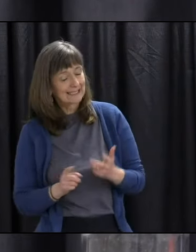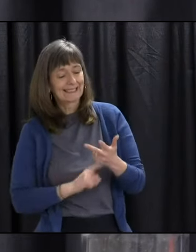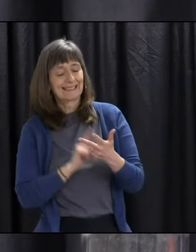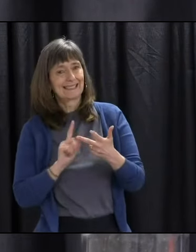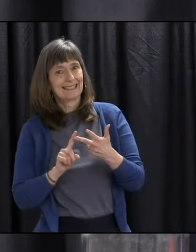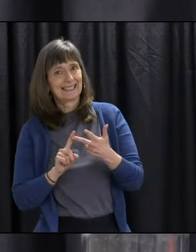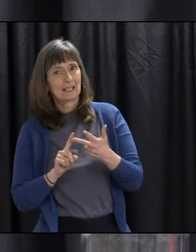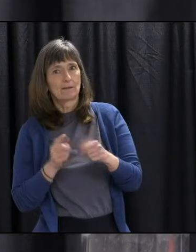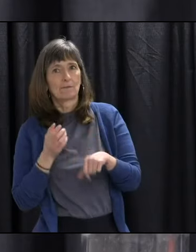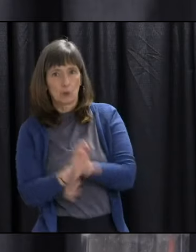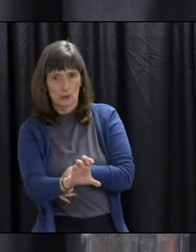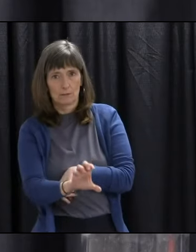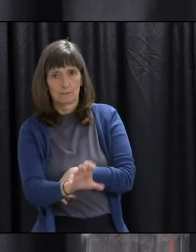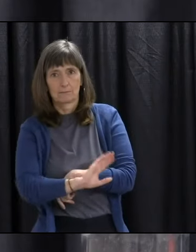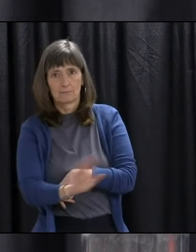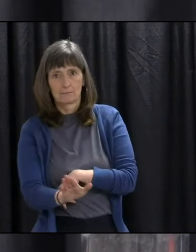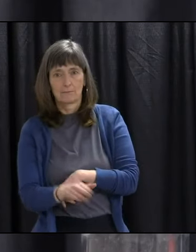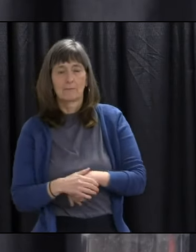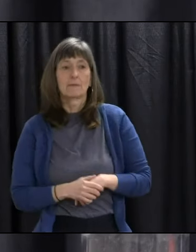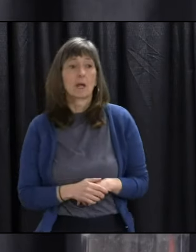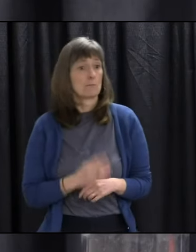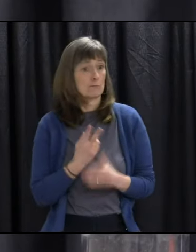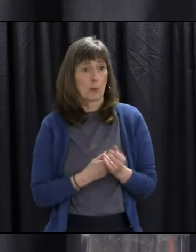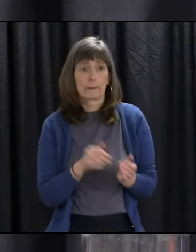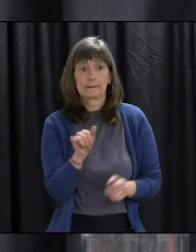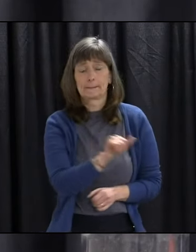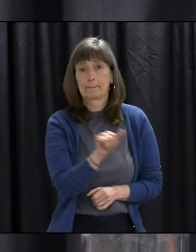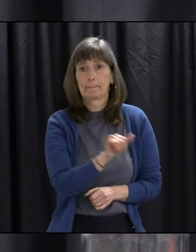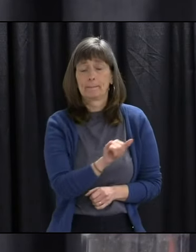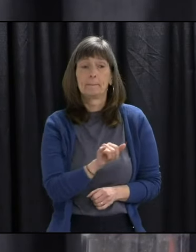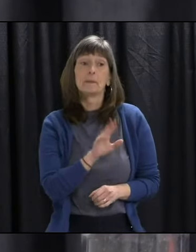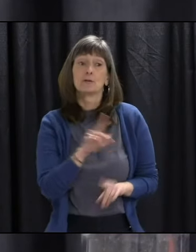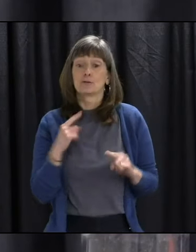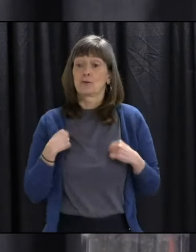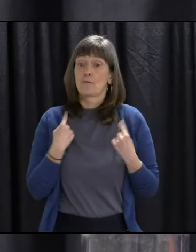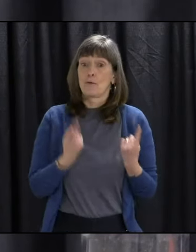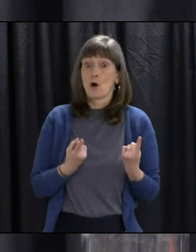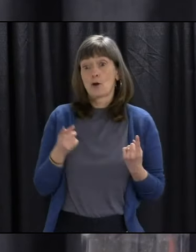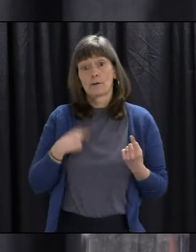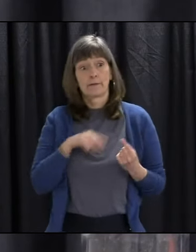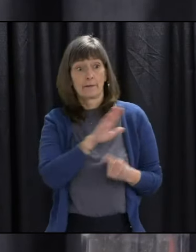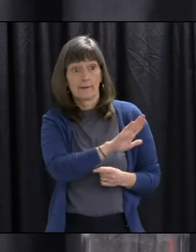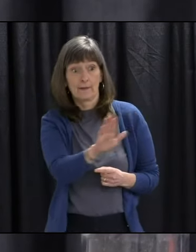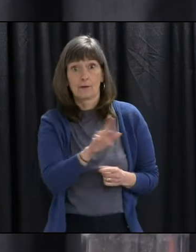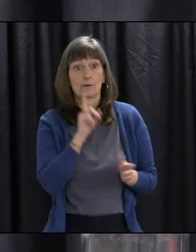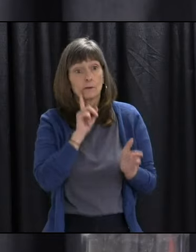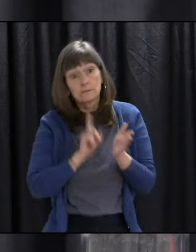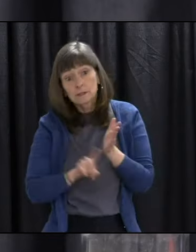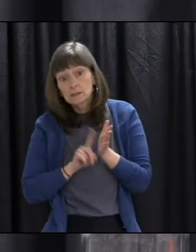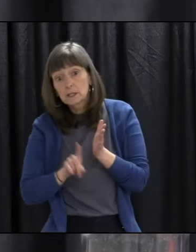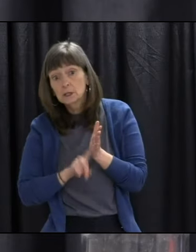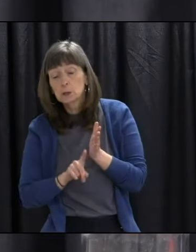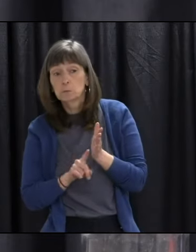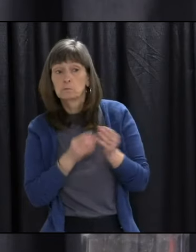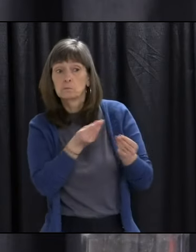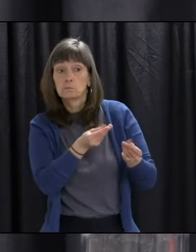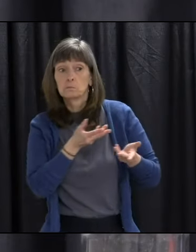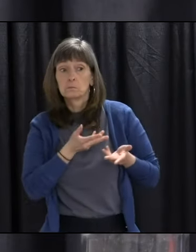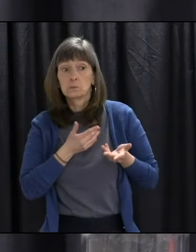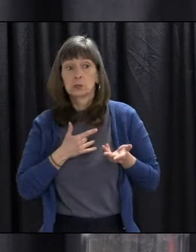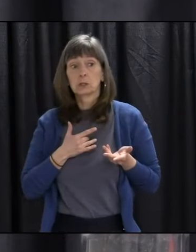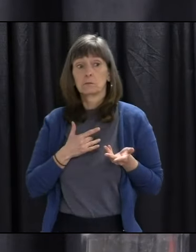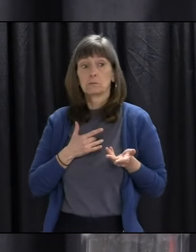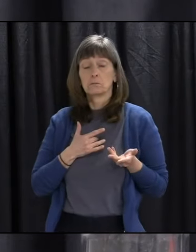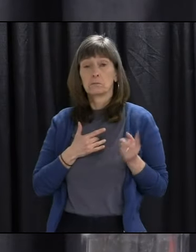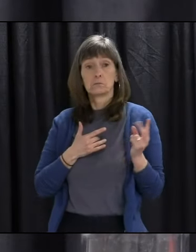as yet, for the reports that they've received and the investigations that they've concluded, my understanding is